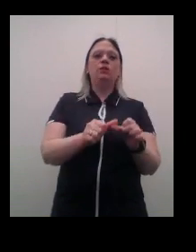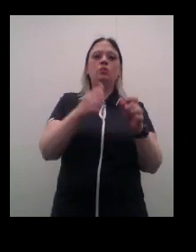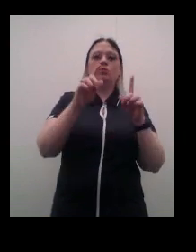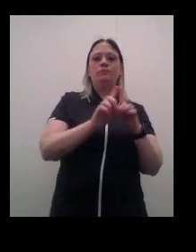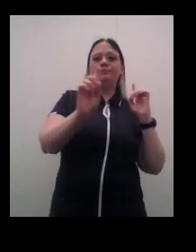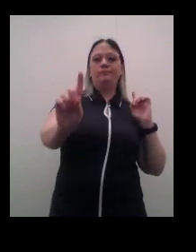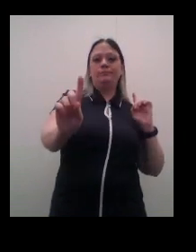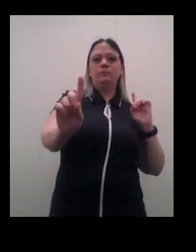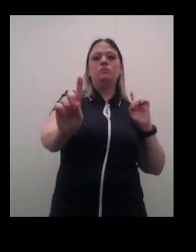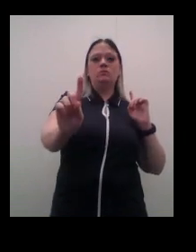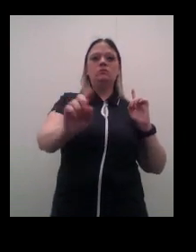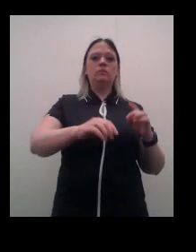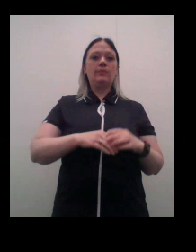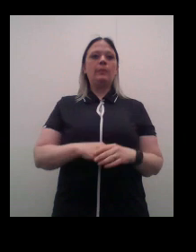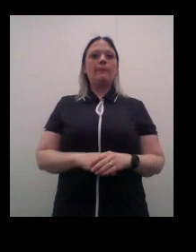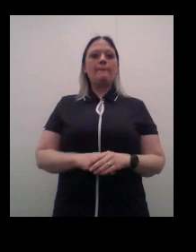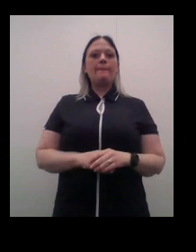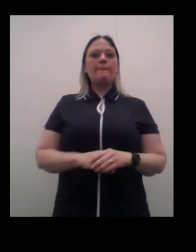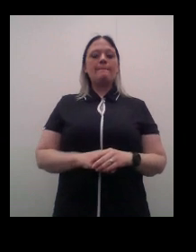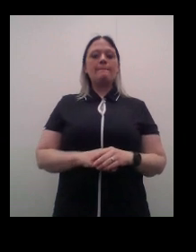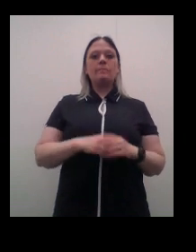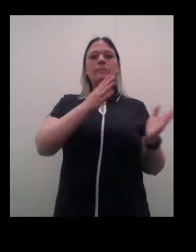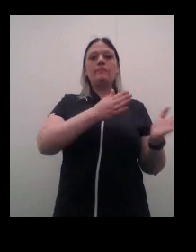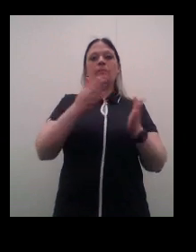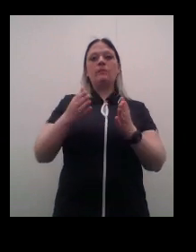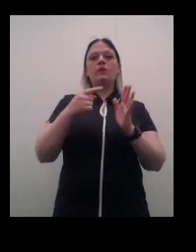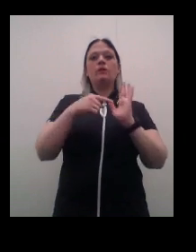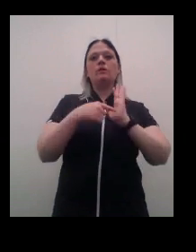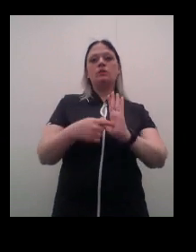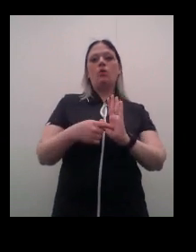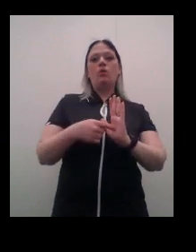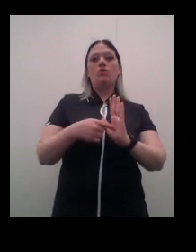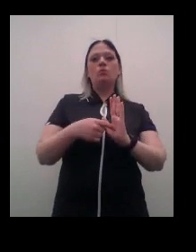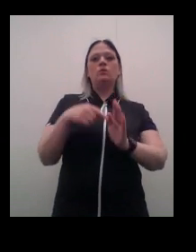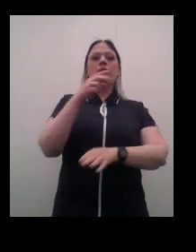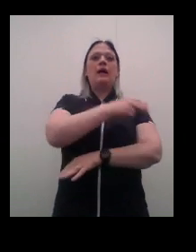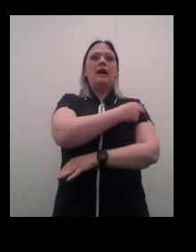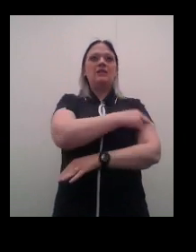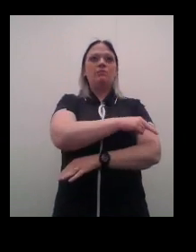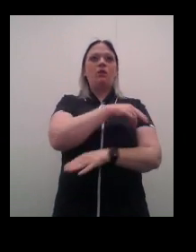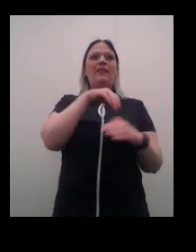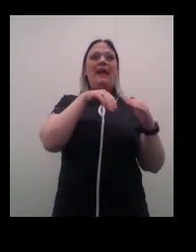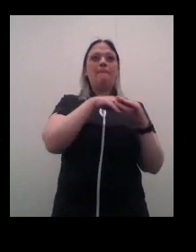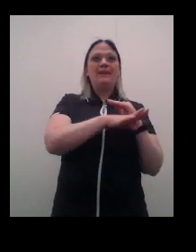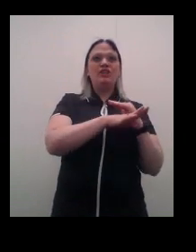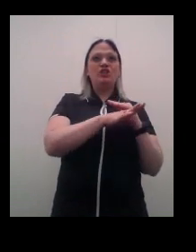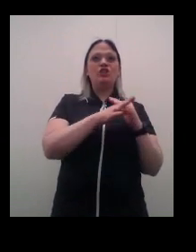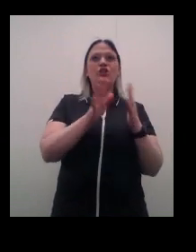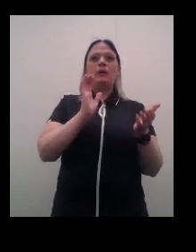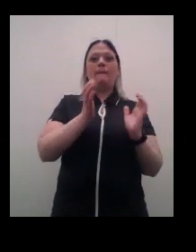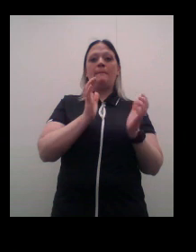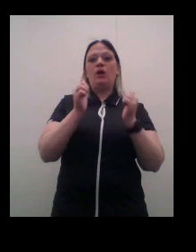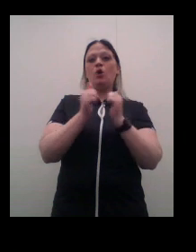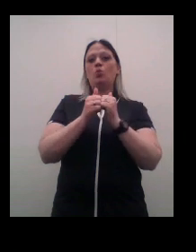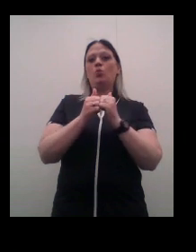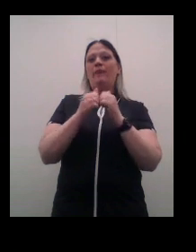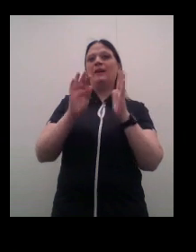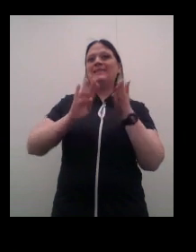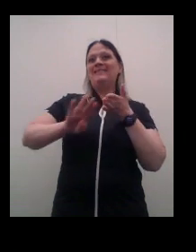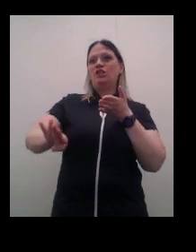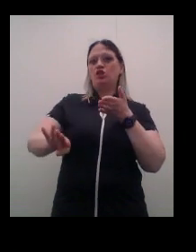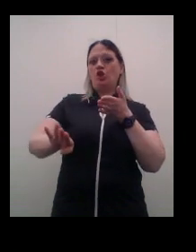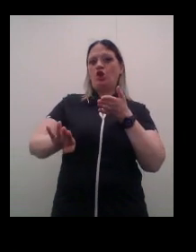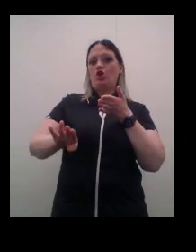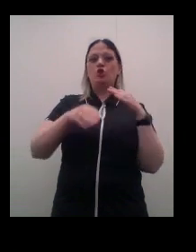distancing. Then the next chart, of course, shows the hospitalization admissions versus discharges. And we talk about admissions,